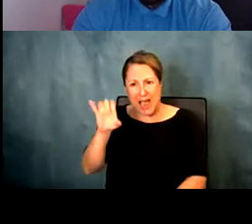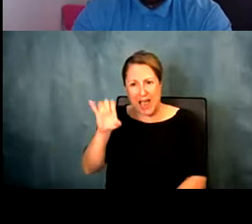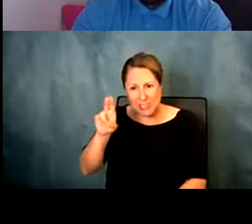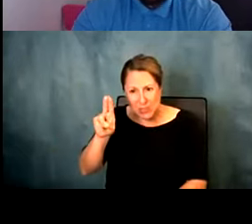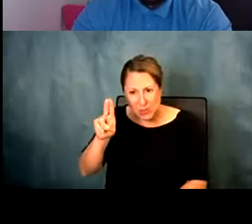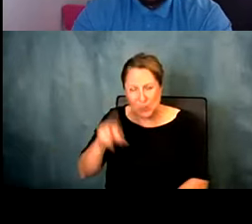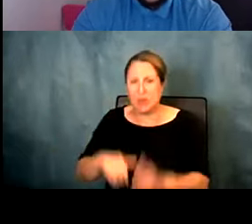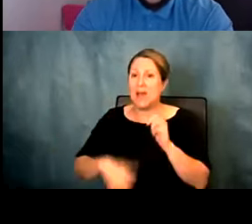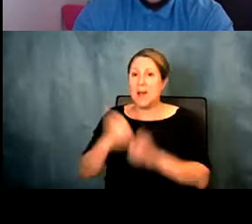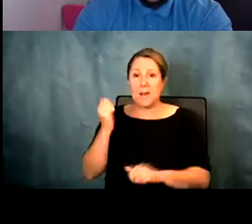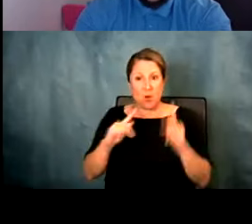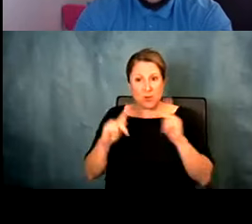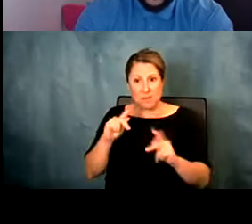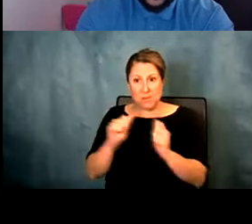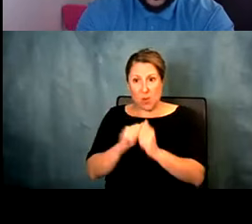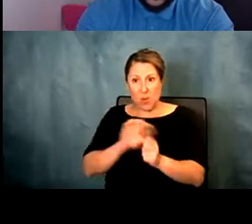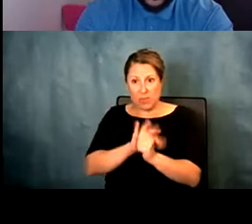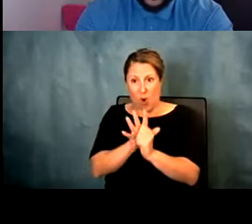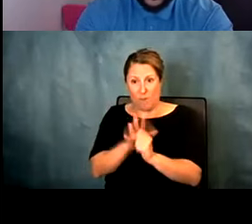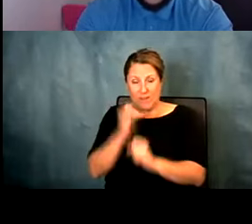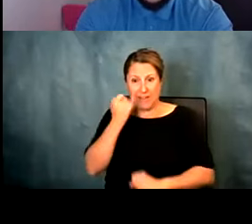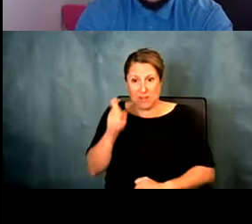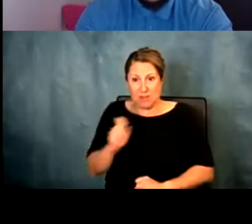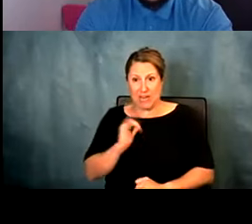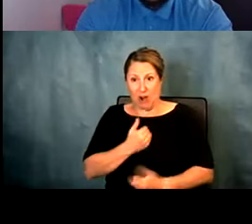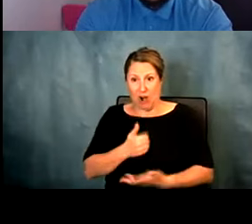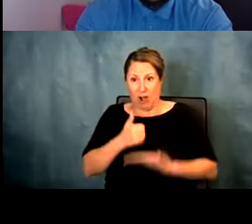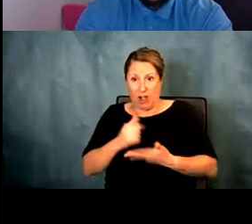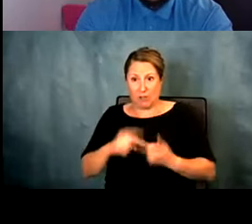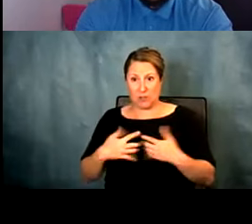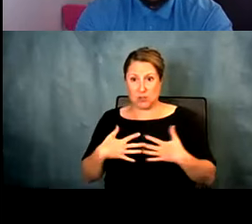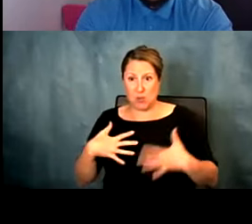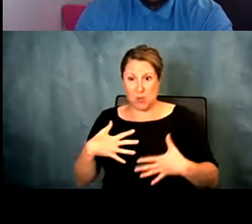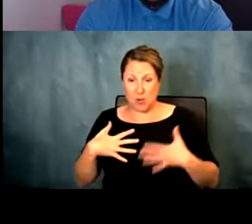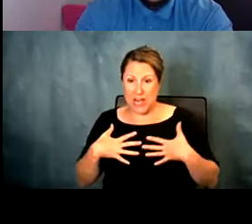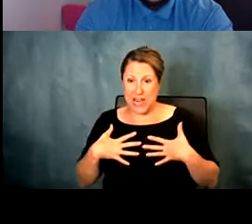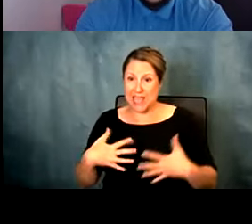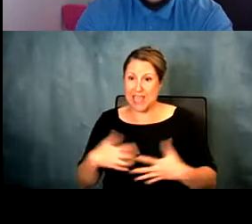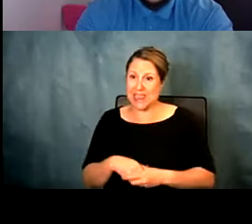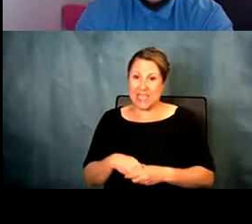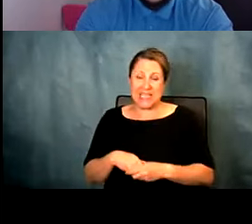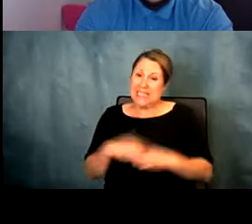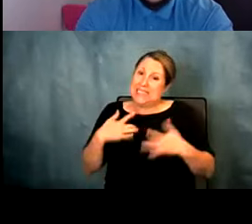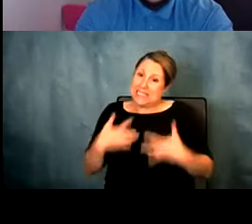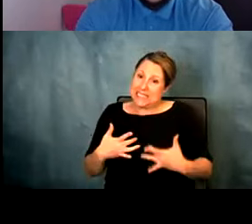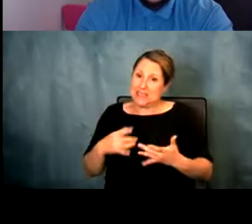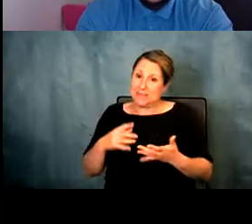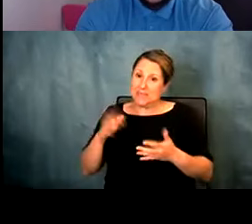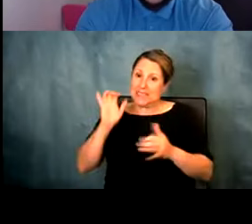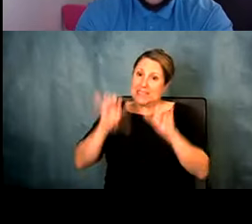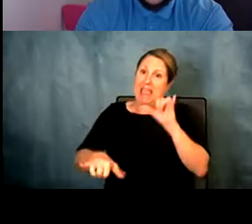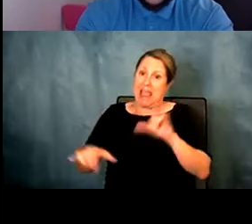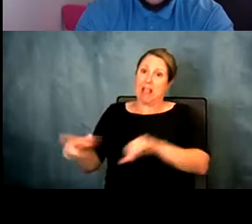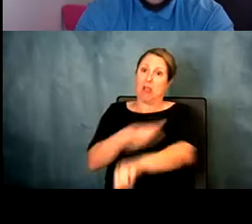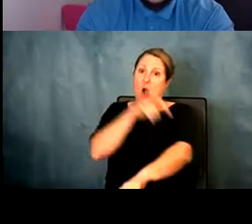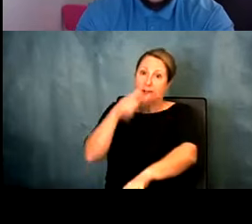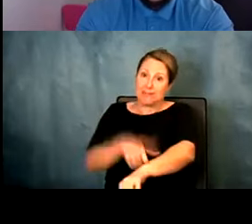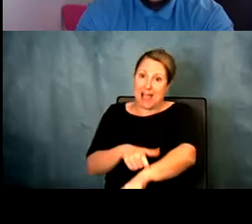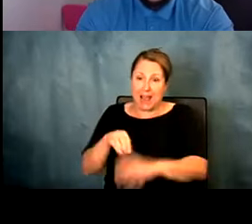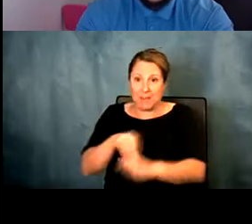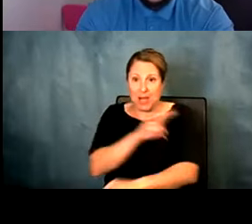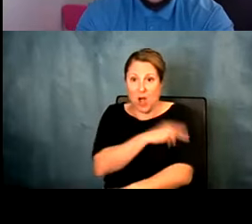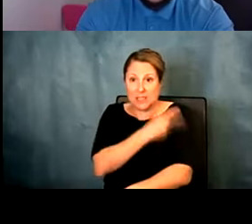with COVID, if you end up needing our help to breathe, that's not usually a short hospital stay. That was the thing that we were finding is people